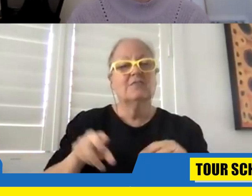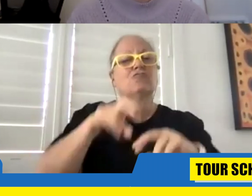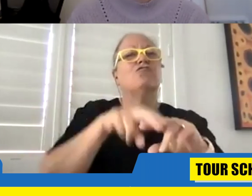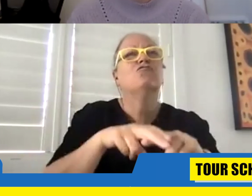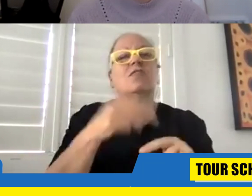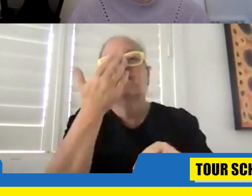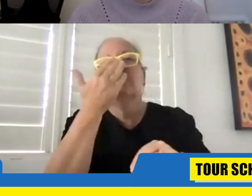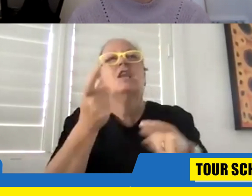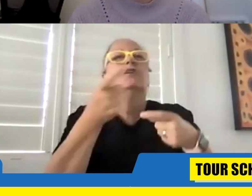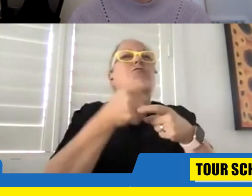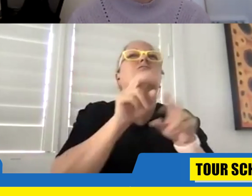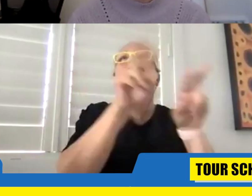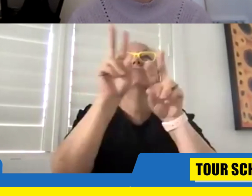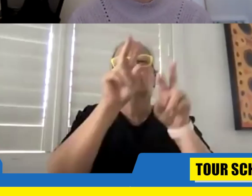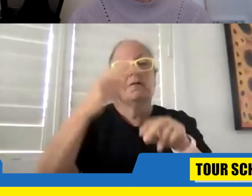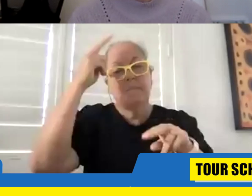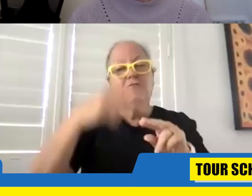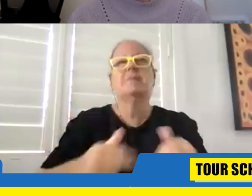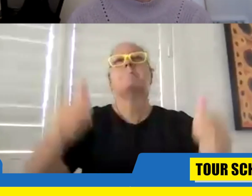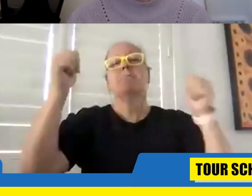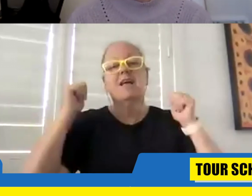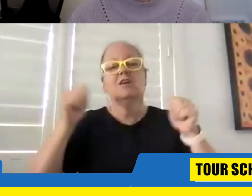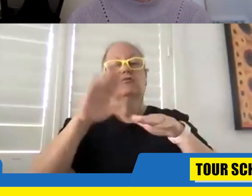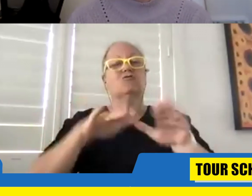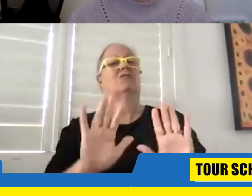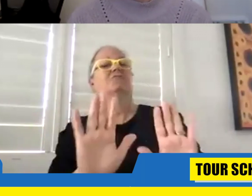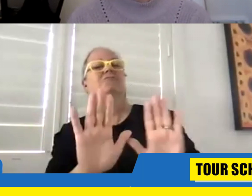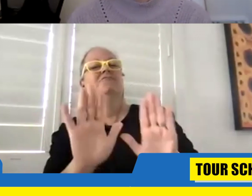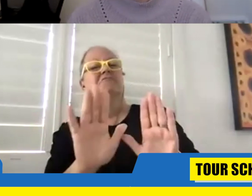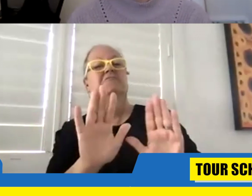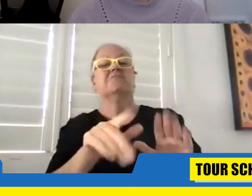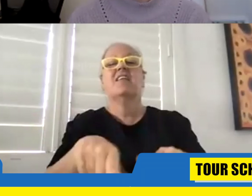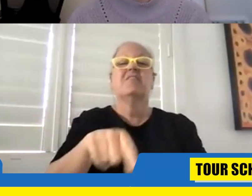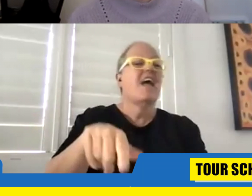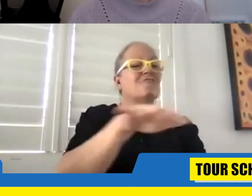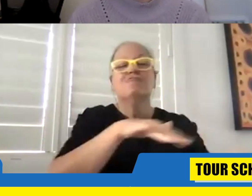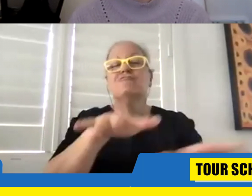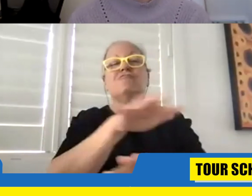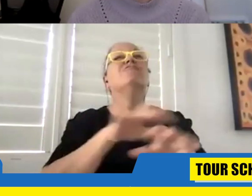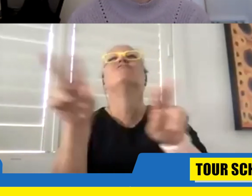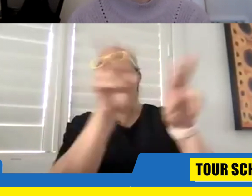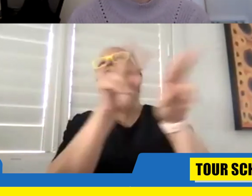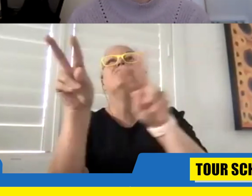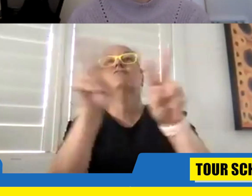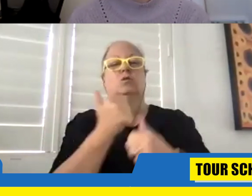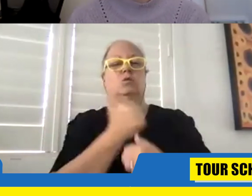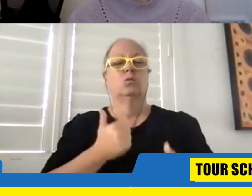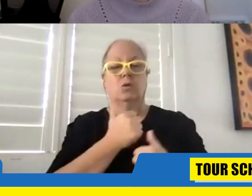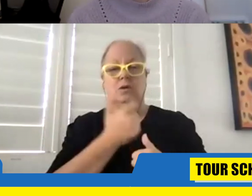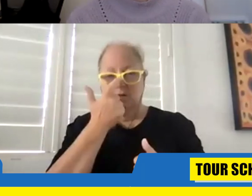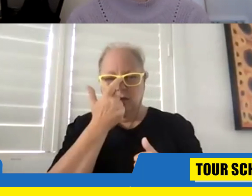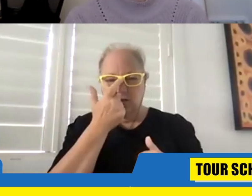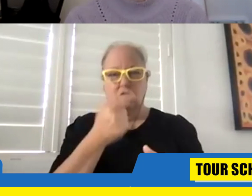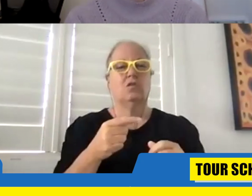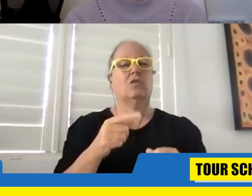front, parents at the back, and kids would be left to their own devices to enjoy the show without being corralled